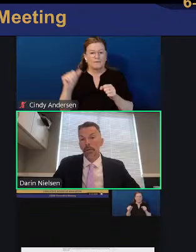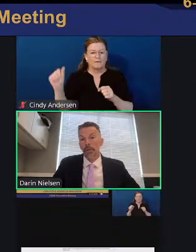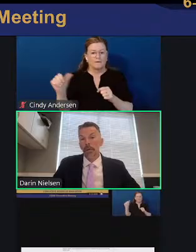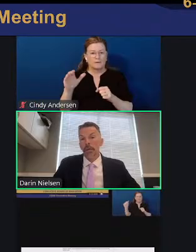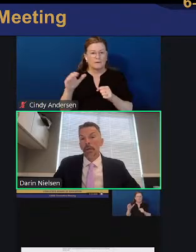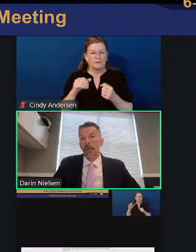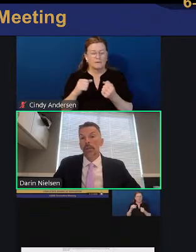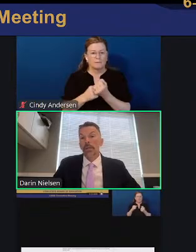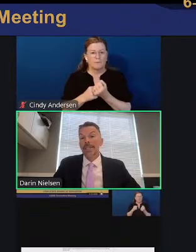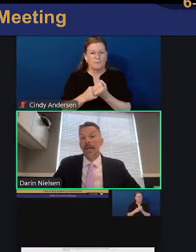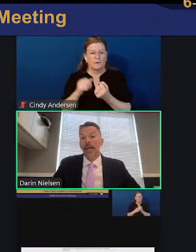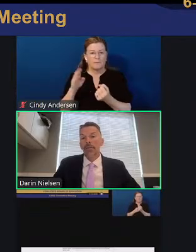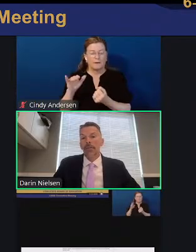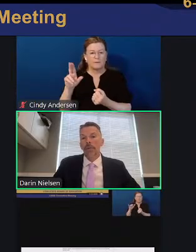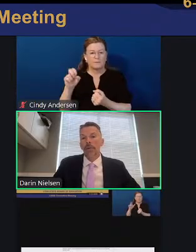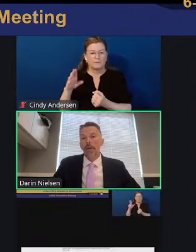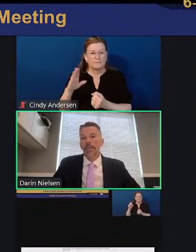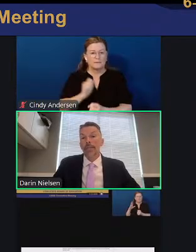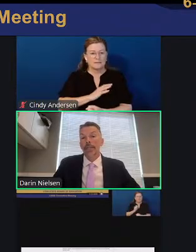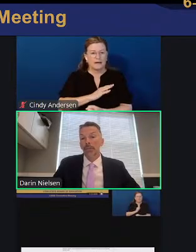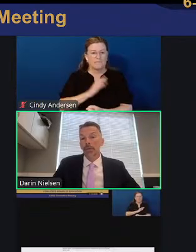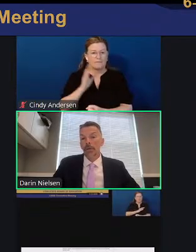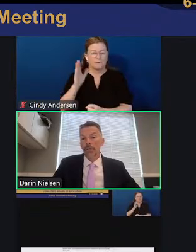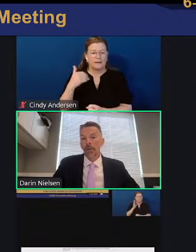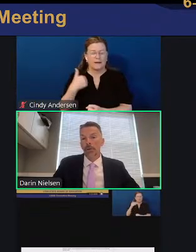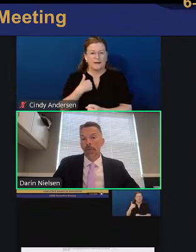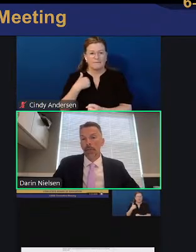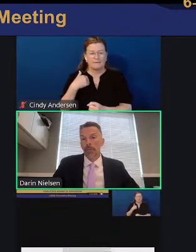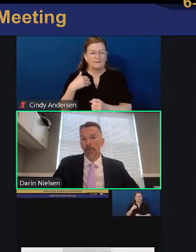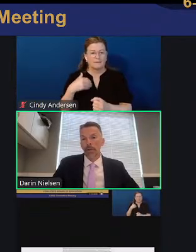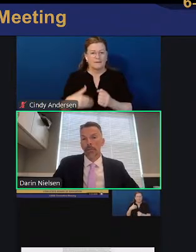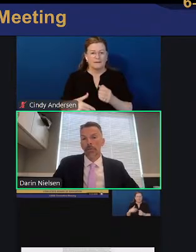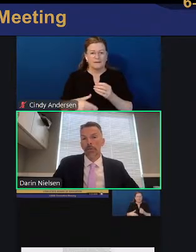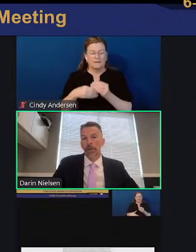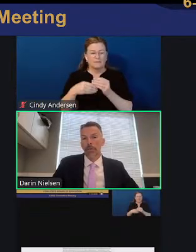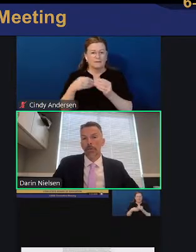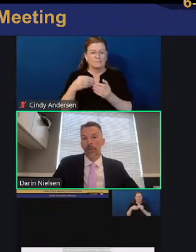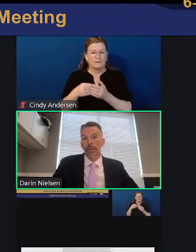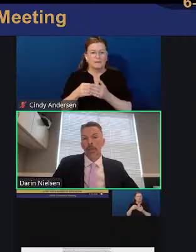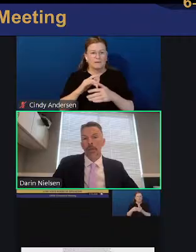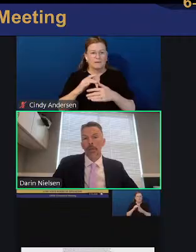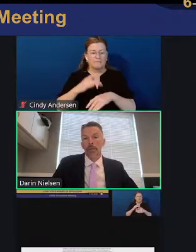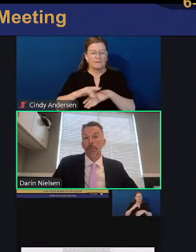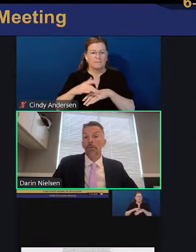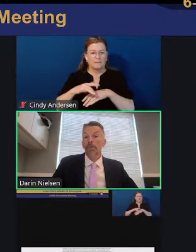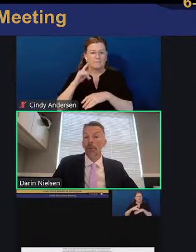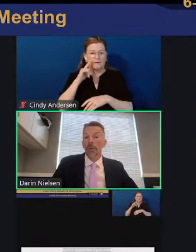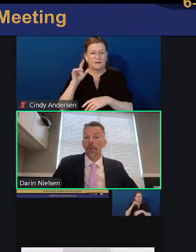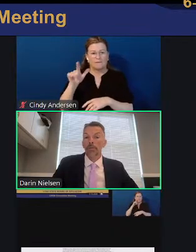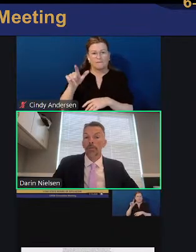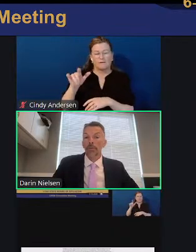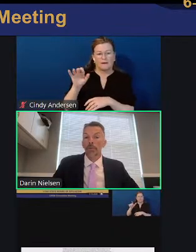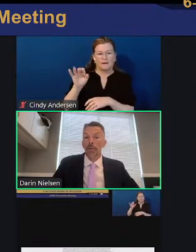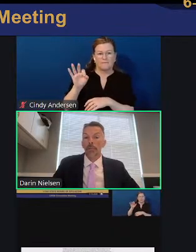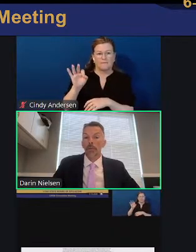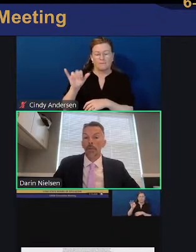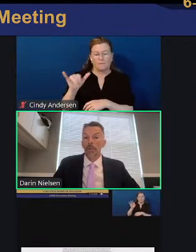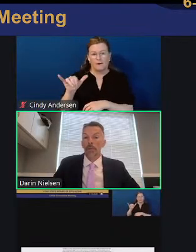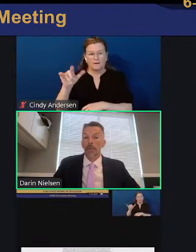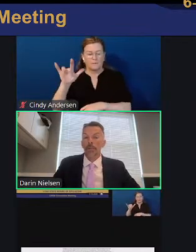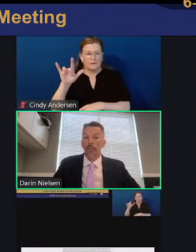by USDB staff, will have additional money that's available for FY28 that they'll bring forward in